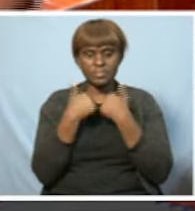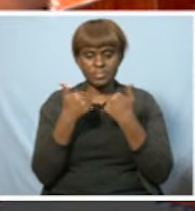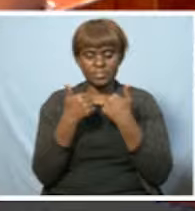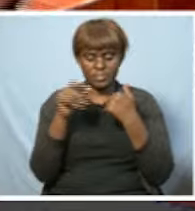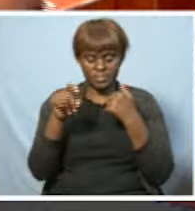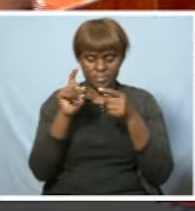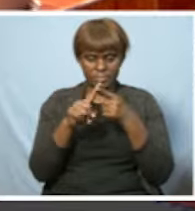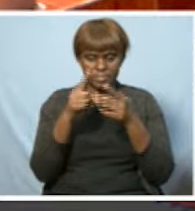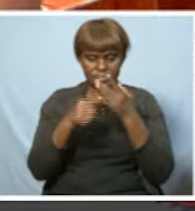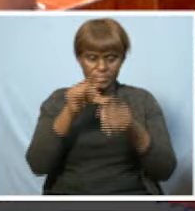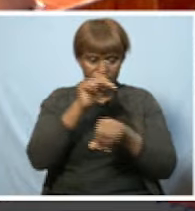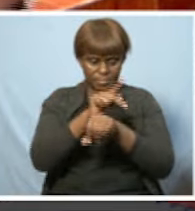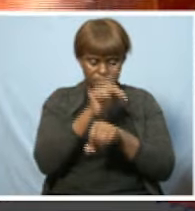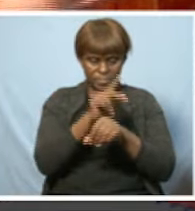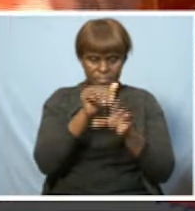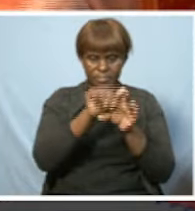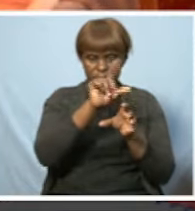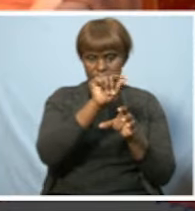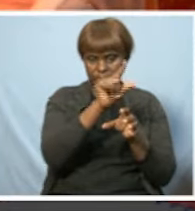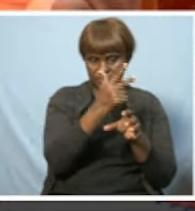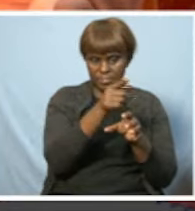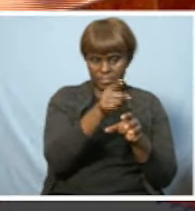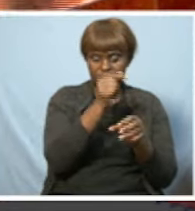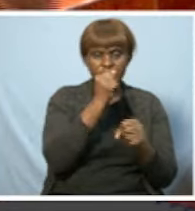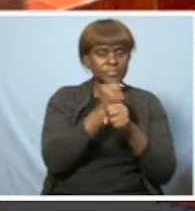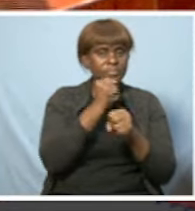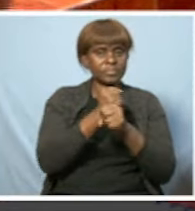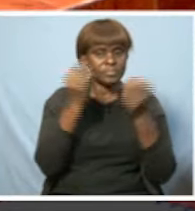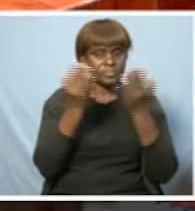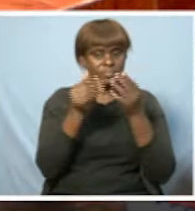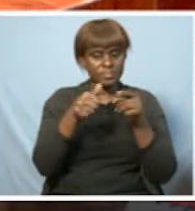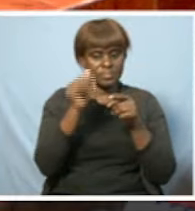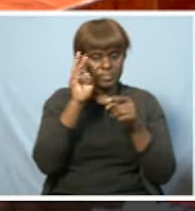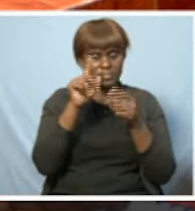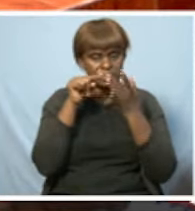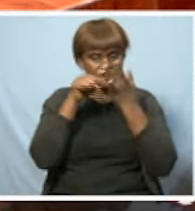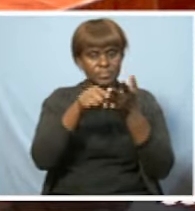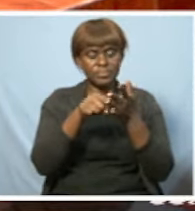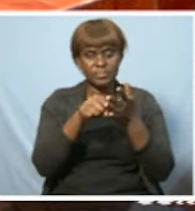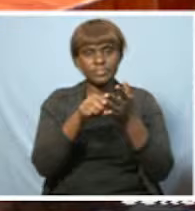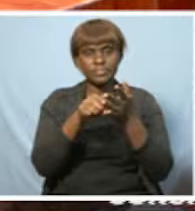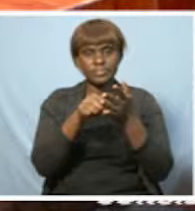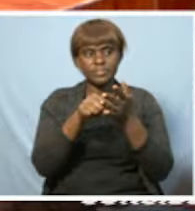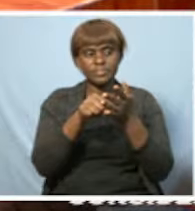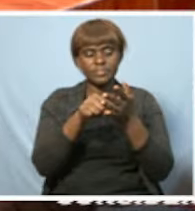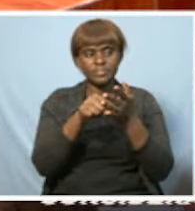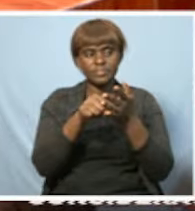do a project in 2023 and it hasn't been done and you're going to cite funding,